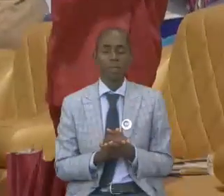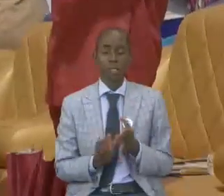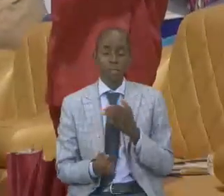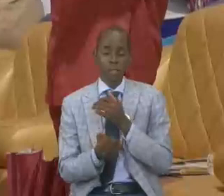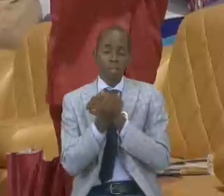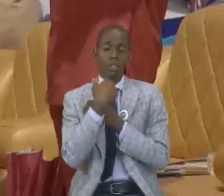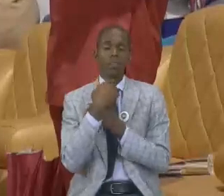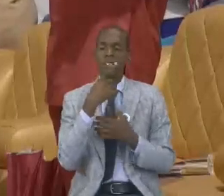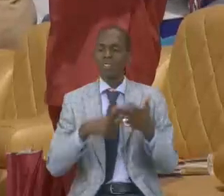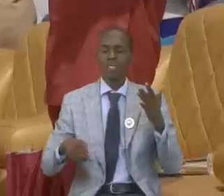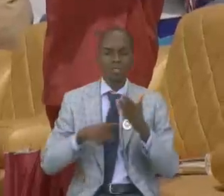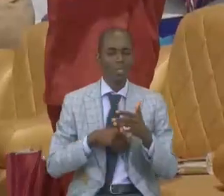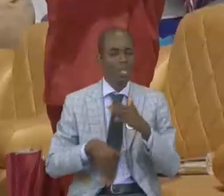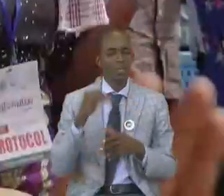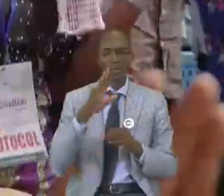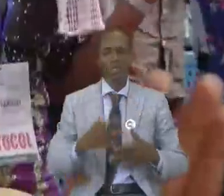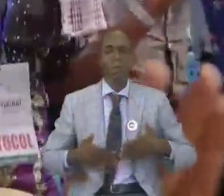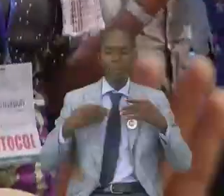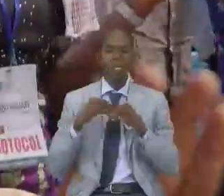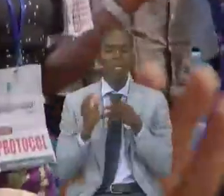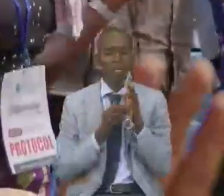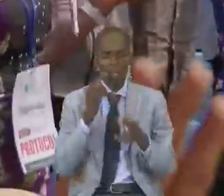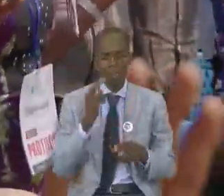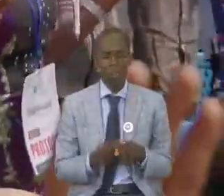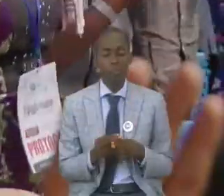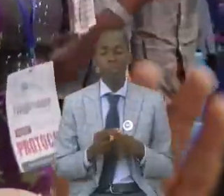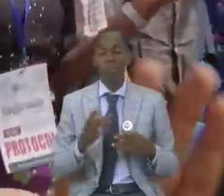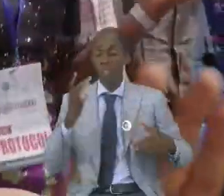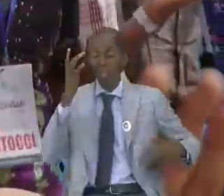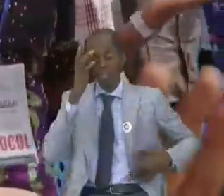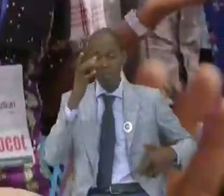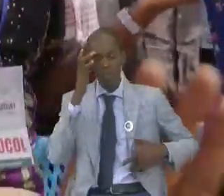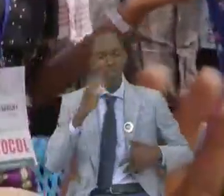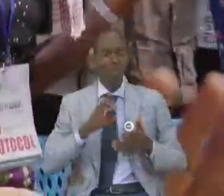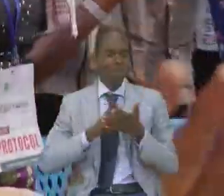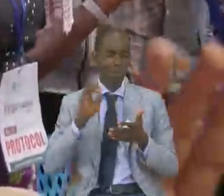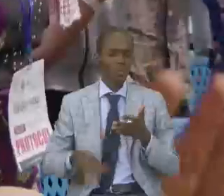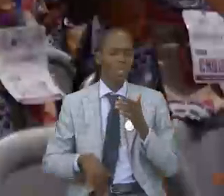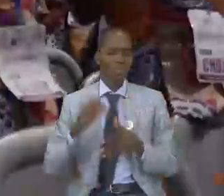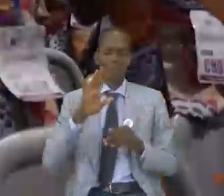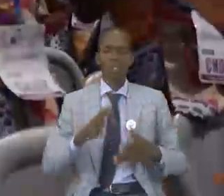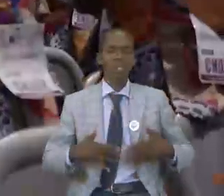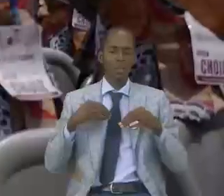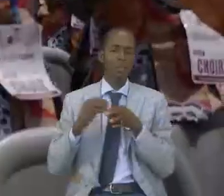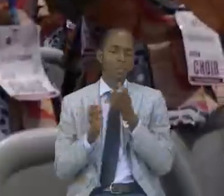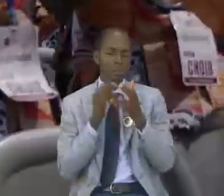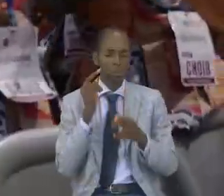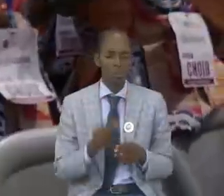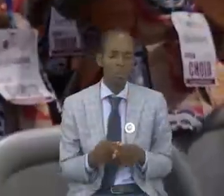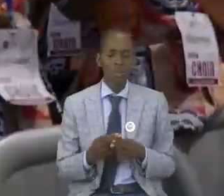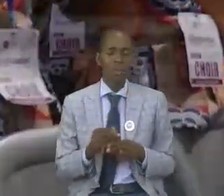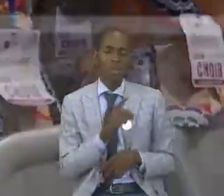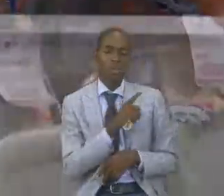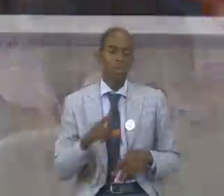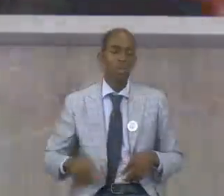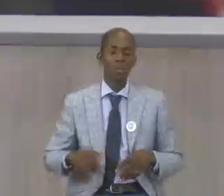Defeat canceled out of your life. Yes. Sickness gone out of your life. Yes. Lord, I